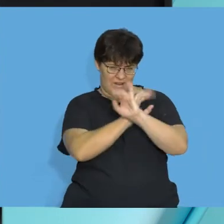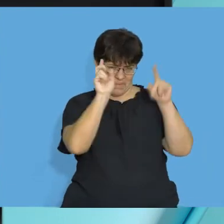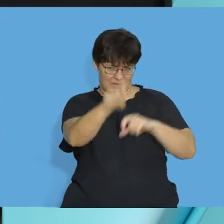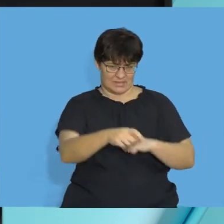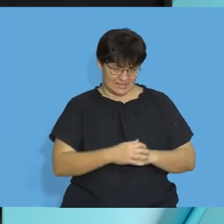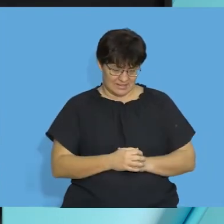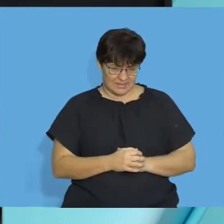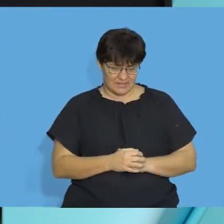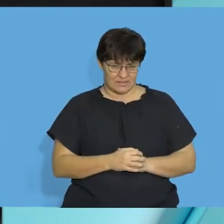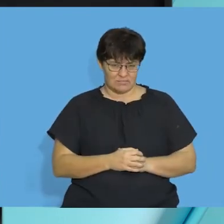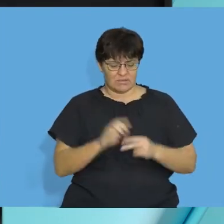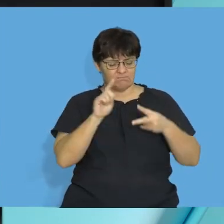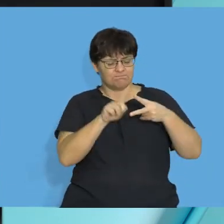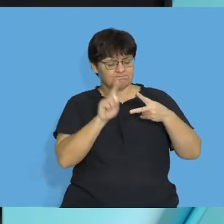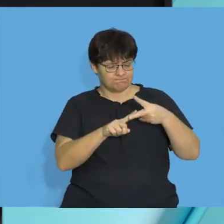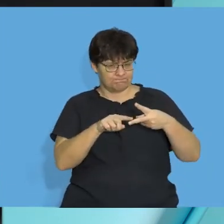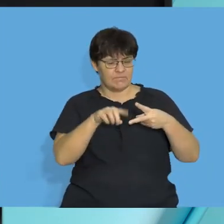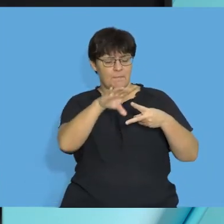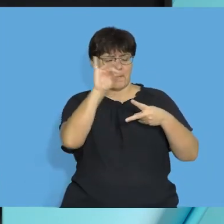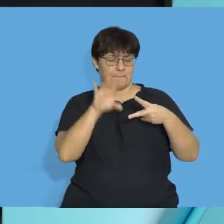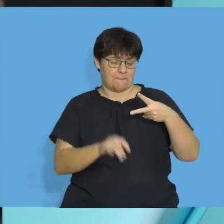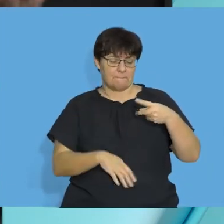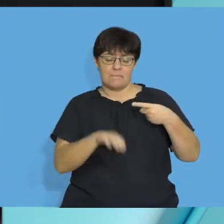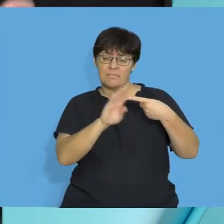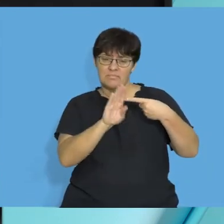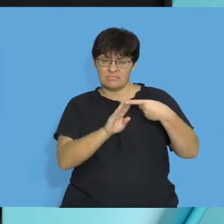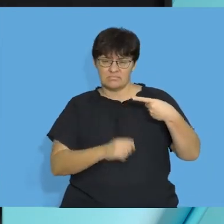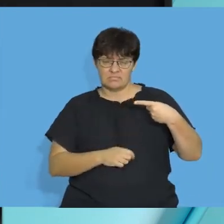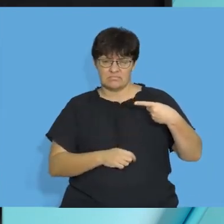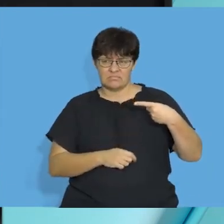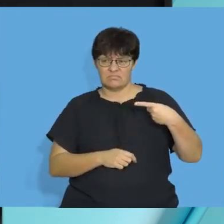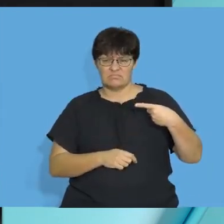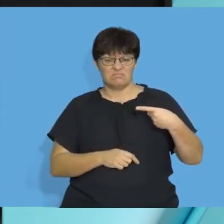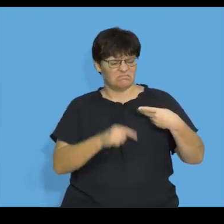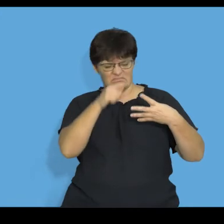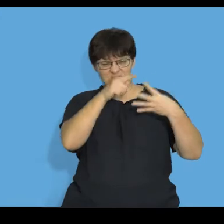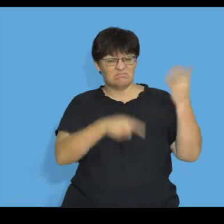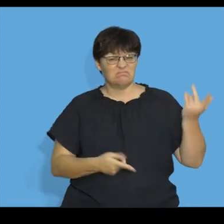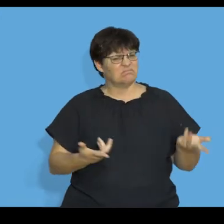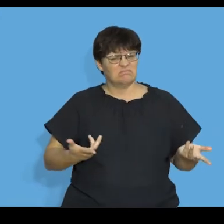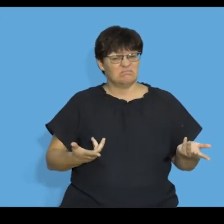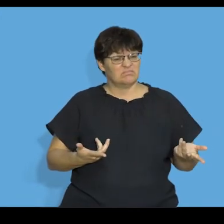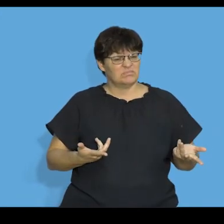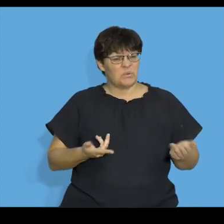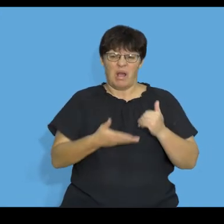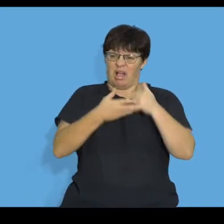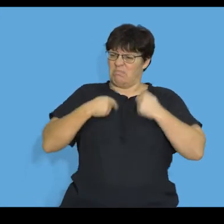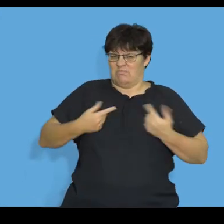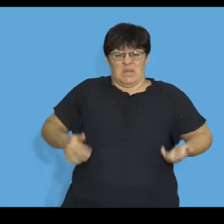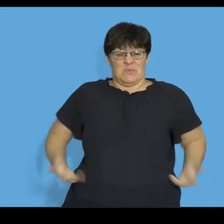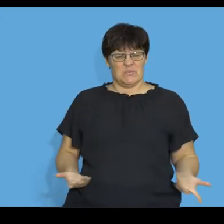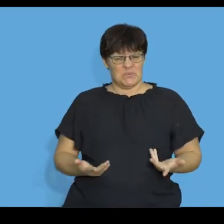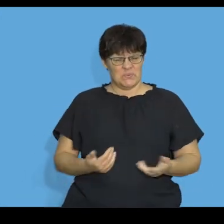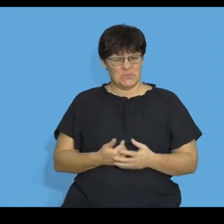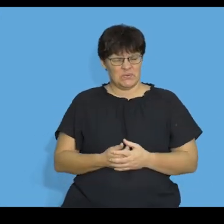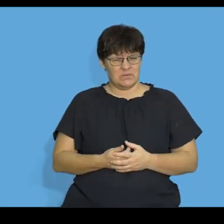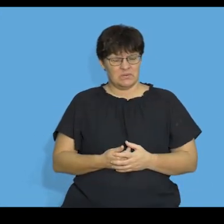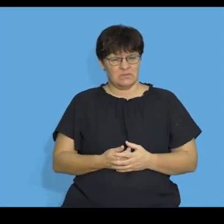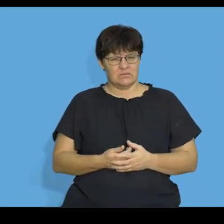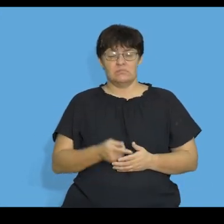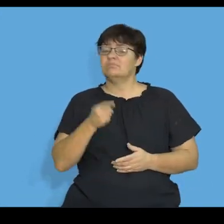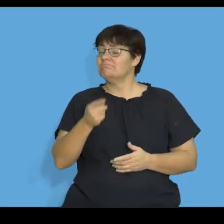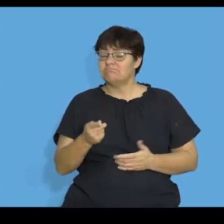up on two little points. The first one is, so what's the use of all this? Remember I said to you that